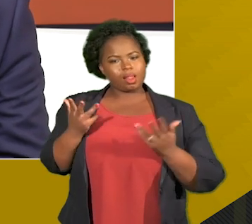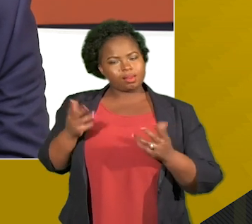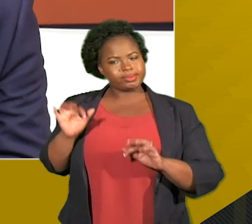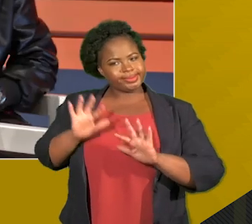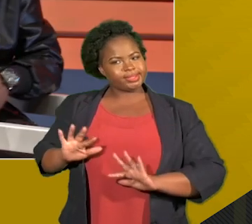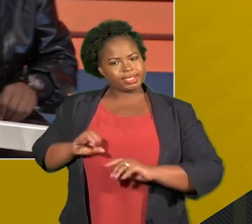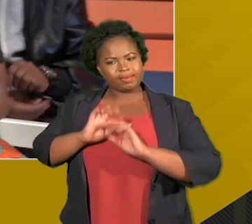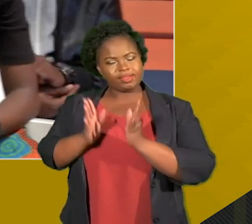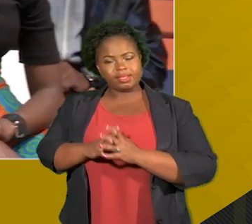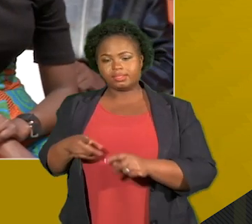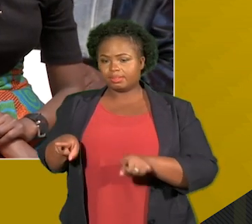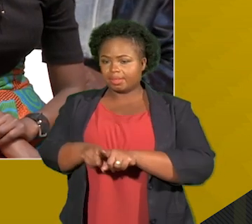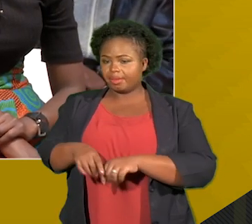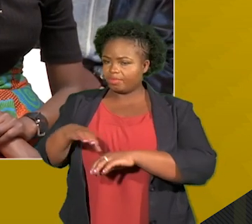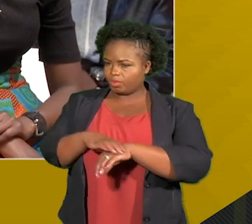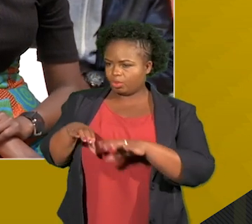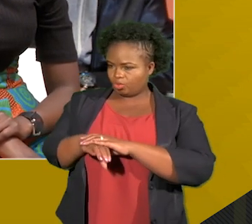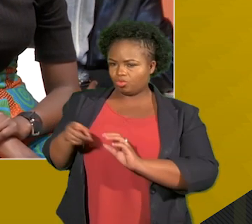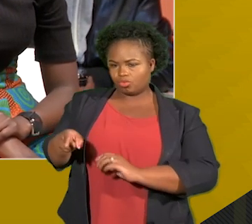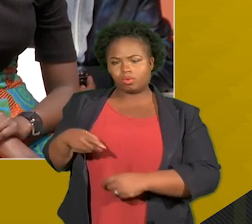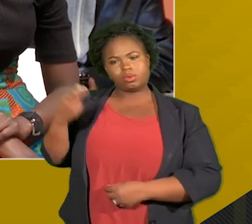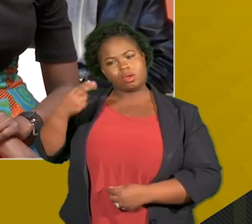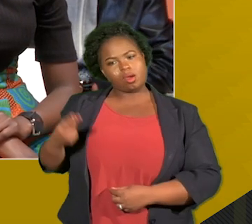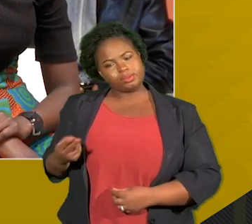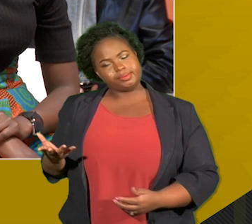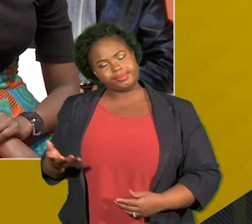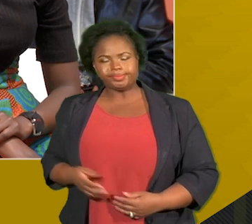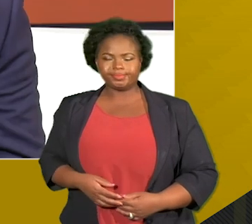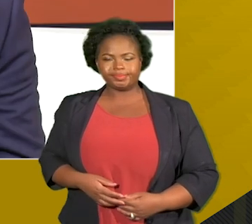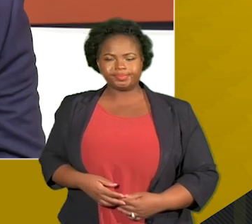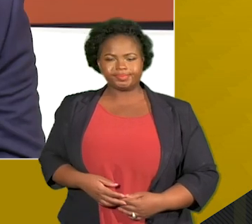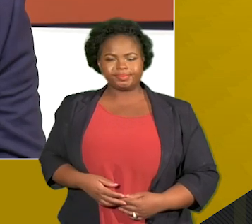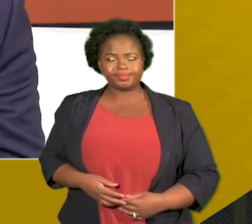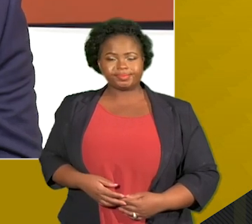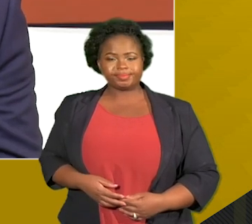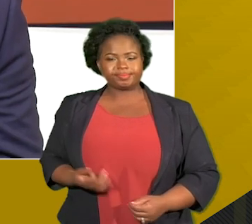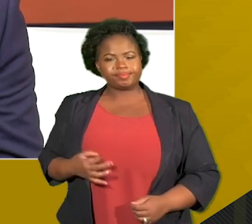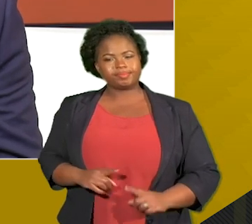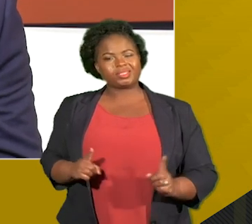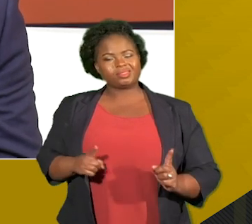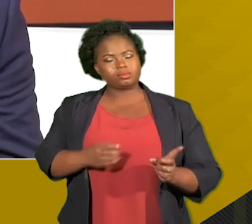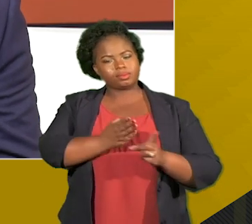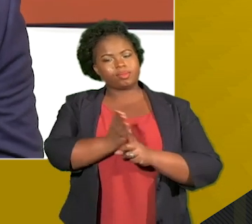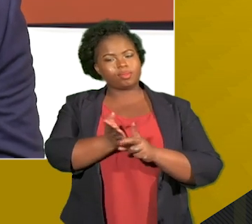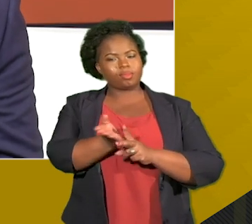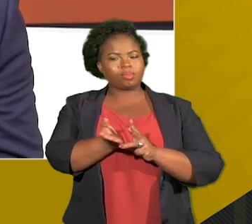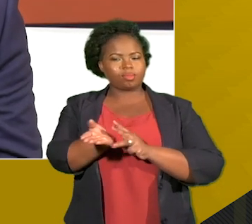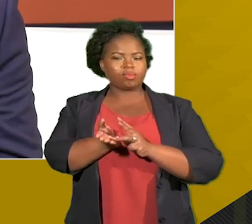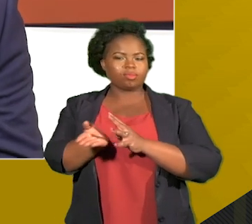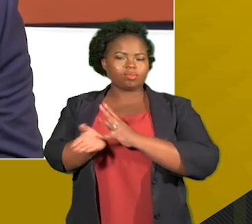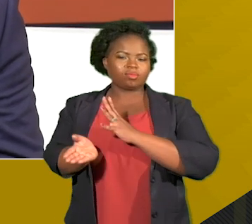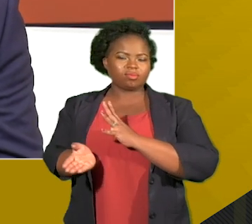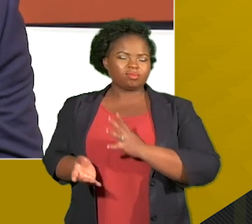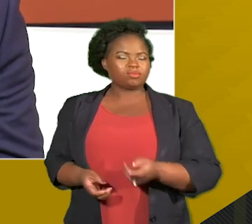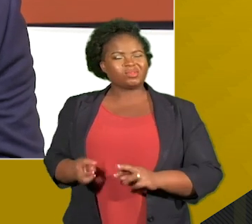shoes. Those shoes are a piece of art. Mm-hmm. And I think the avenues into art today are really from